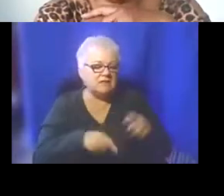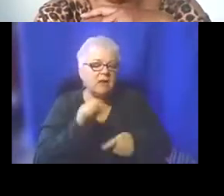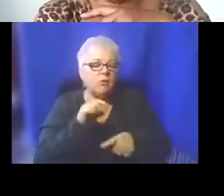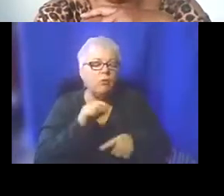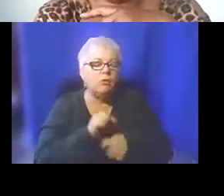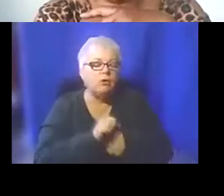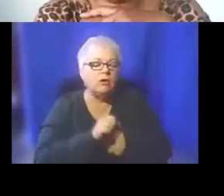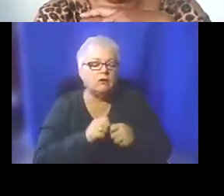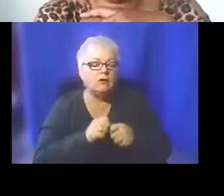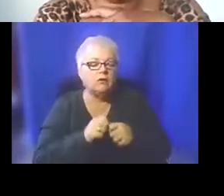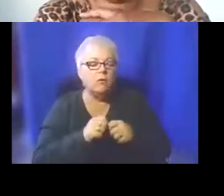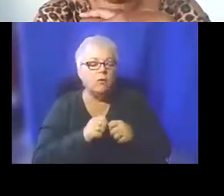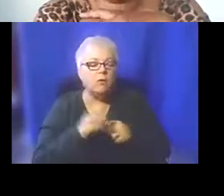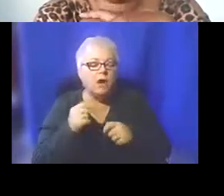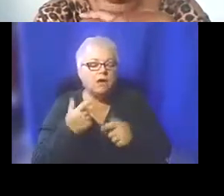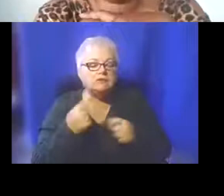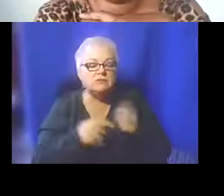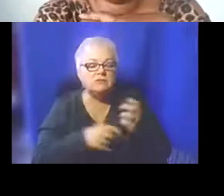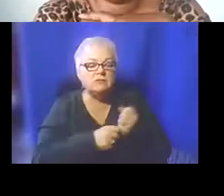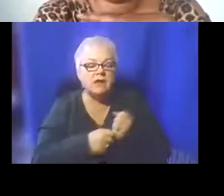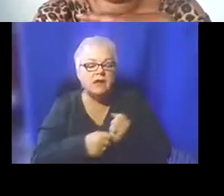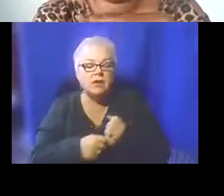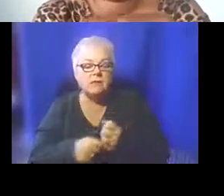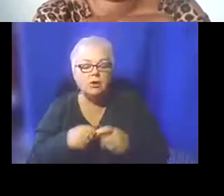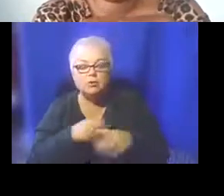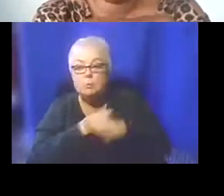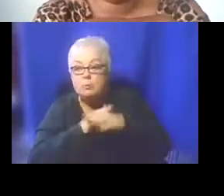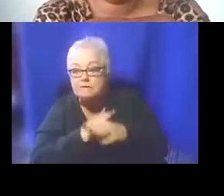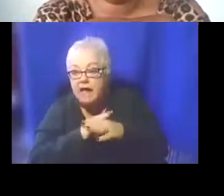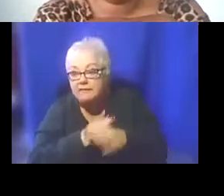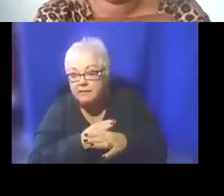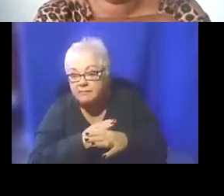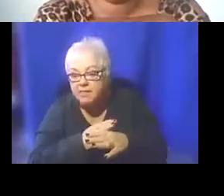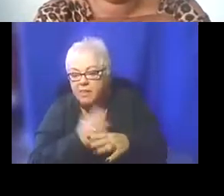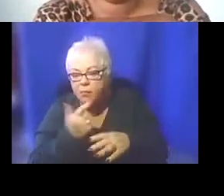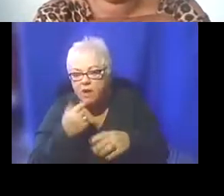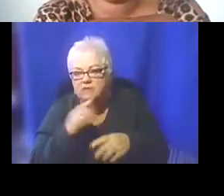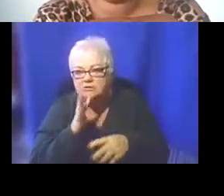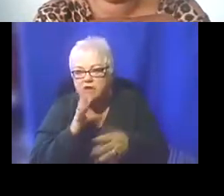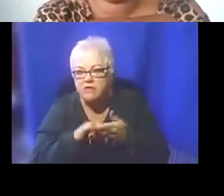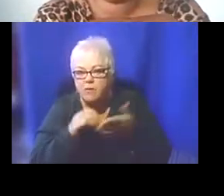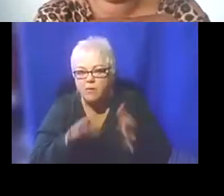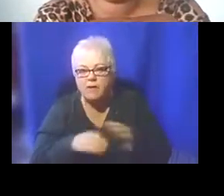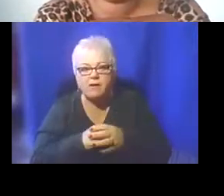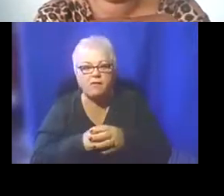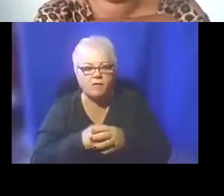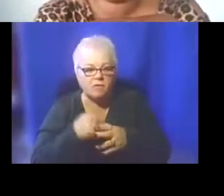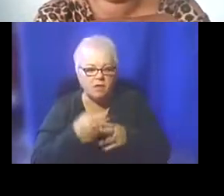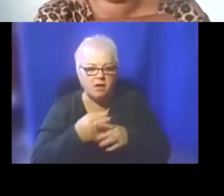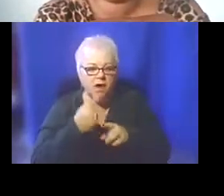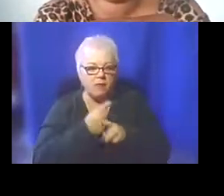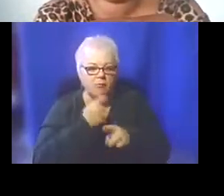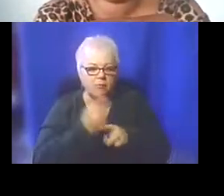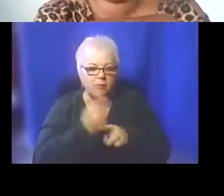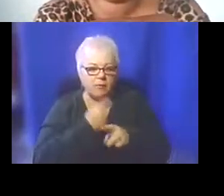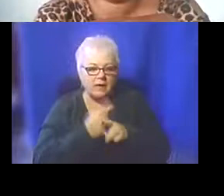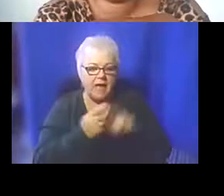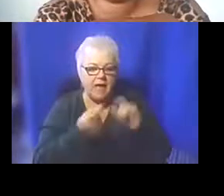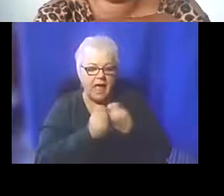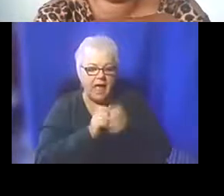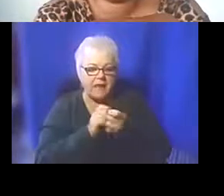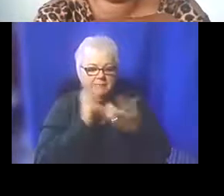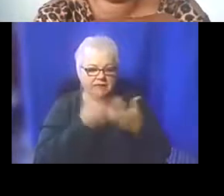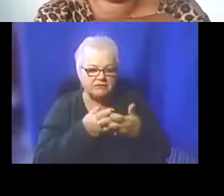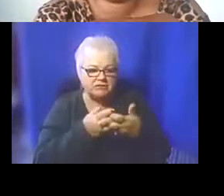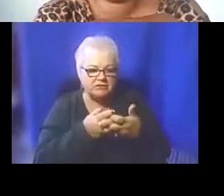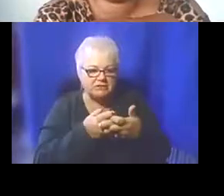sell him. So I denigrate them to protect them. That is called appropriate adaptation